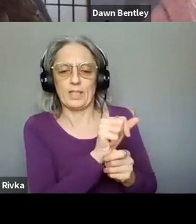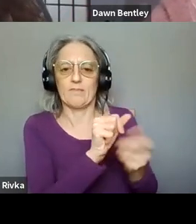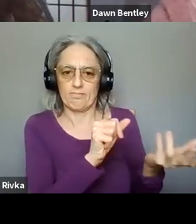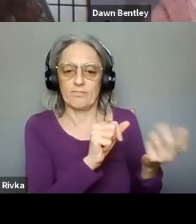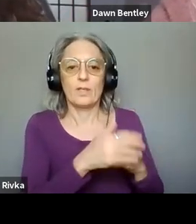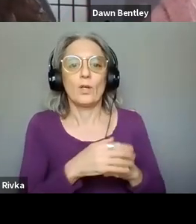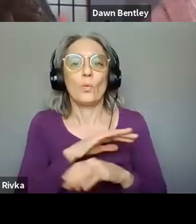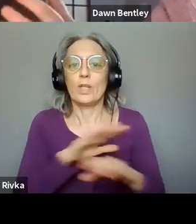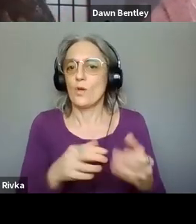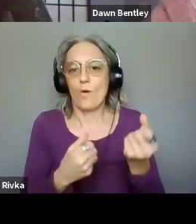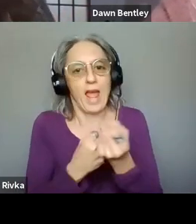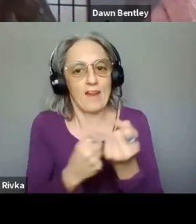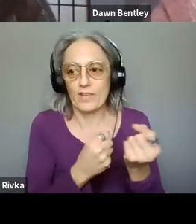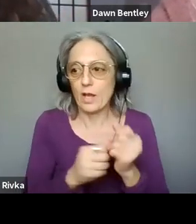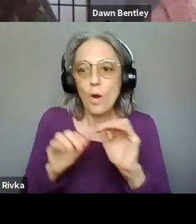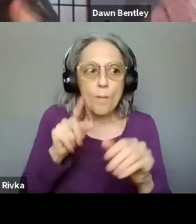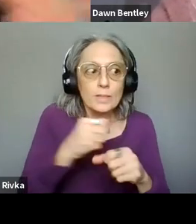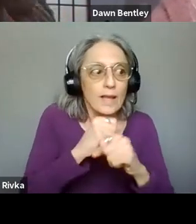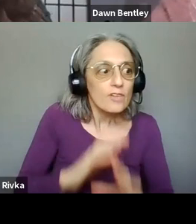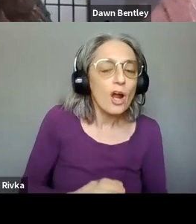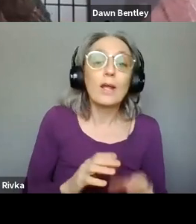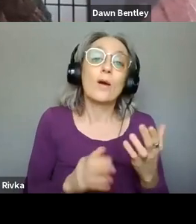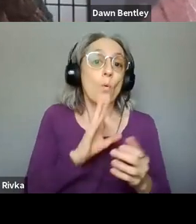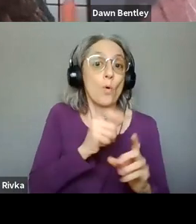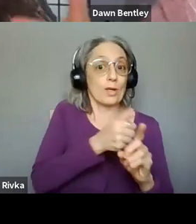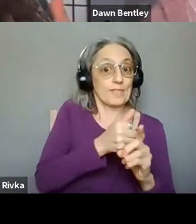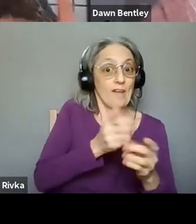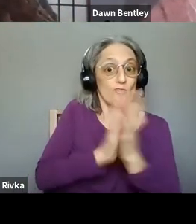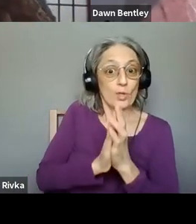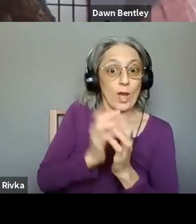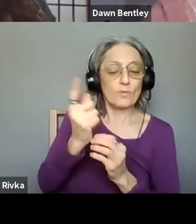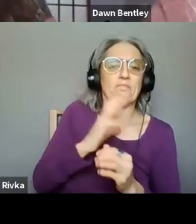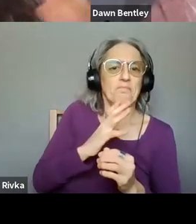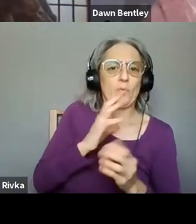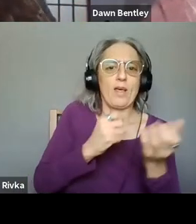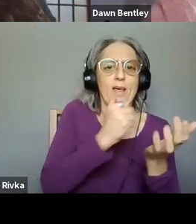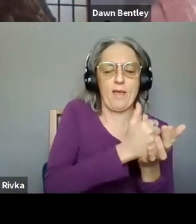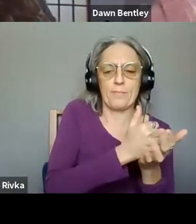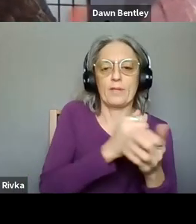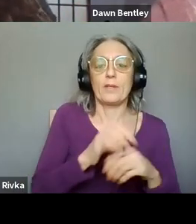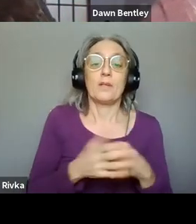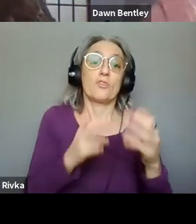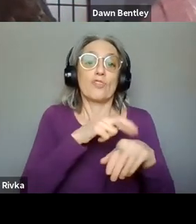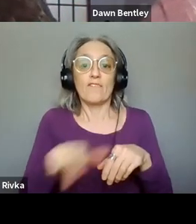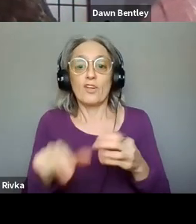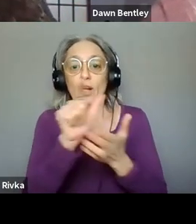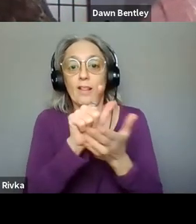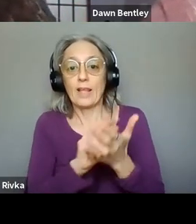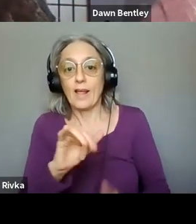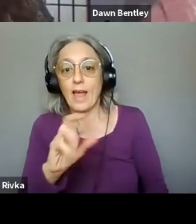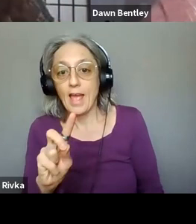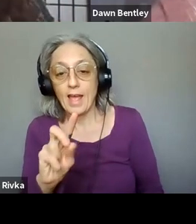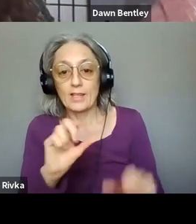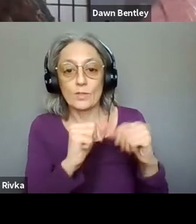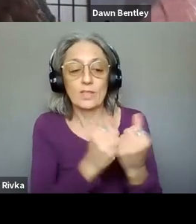ward themselves. That's our mission. We will refer people to legal aid to get good recommendations, or their local bar association